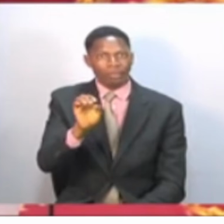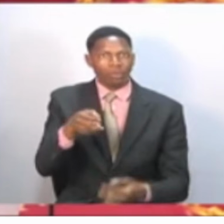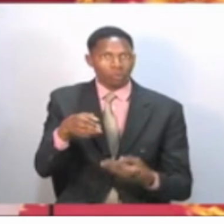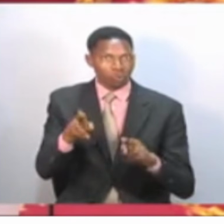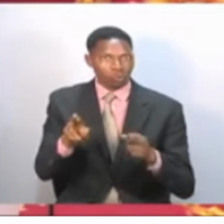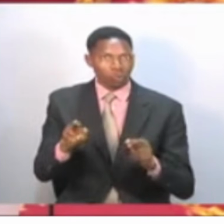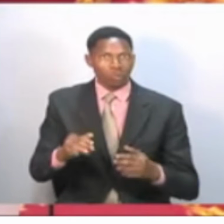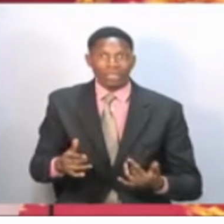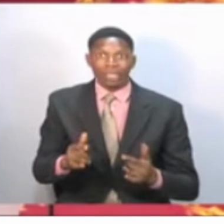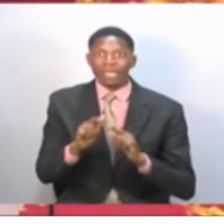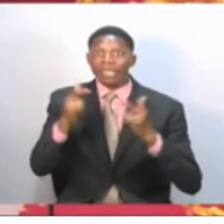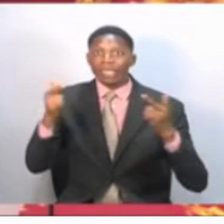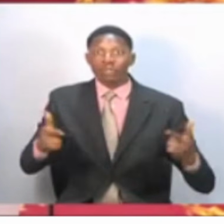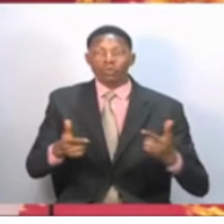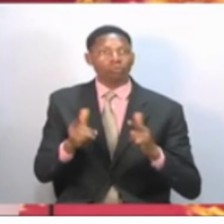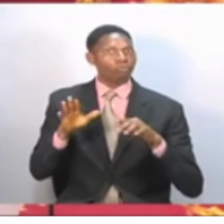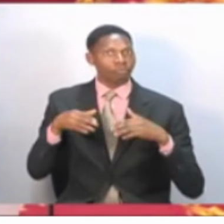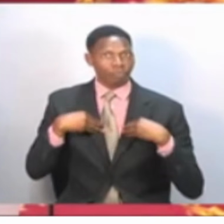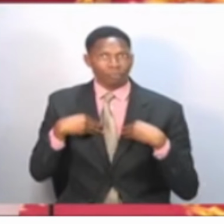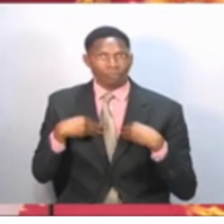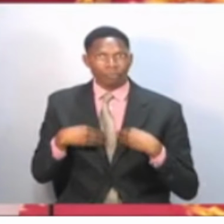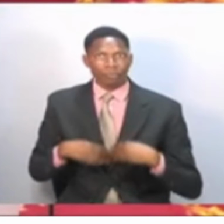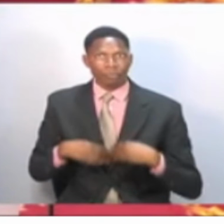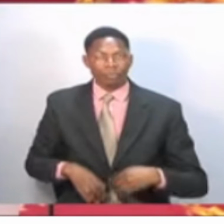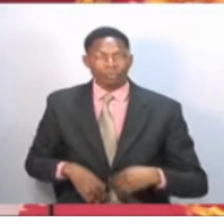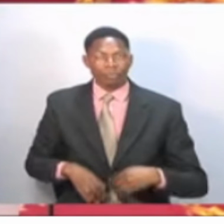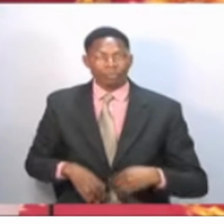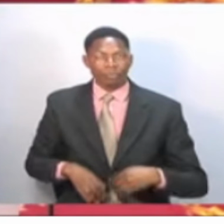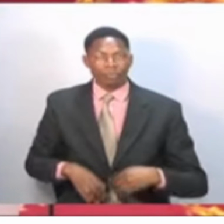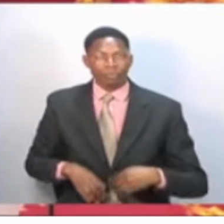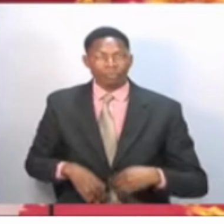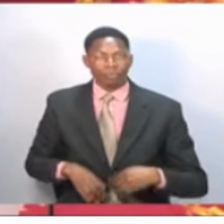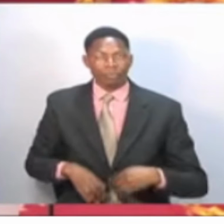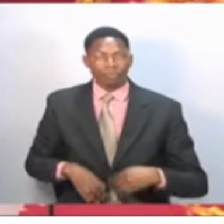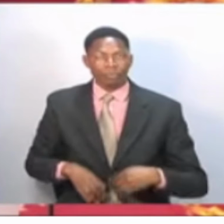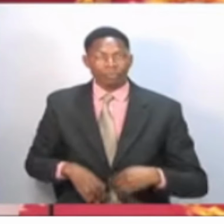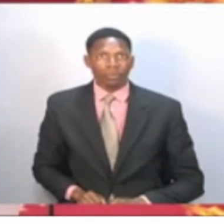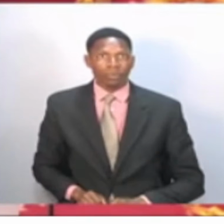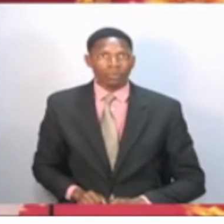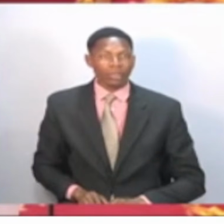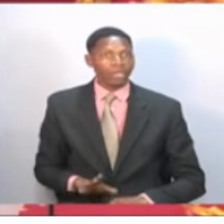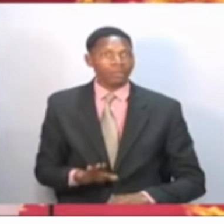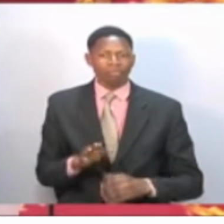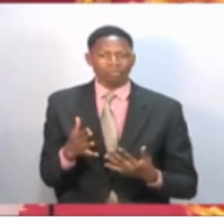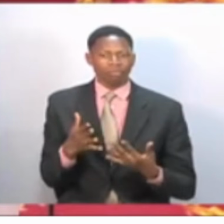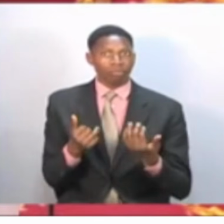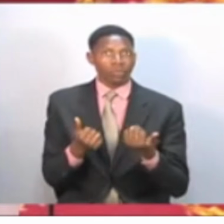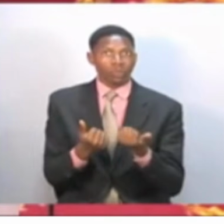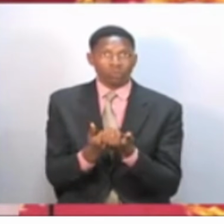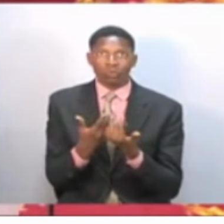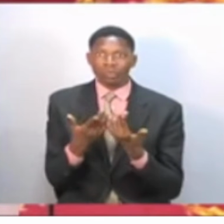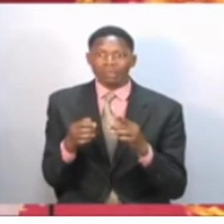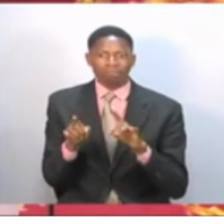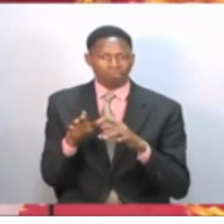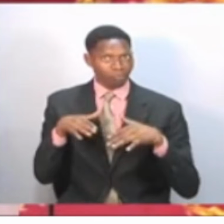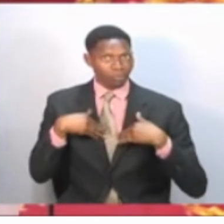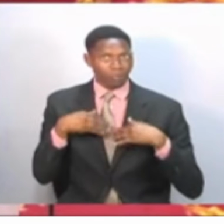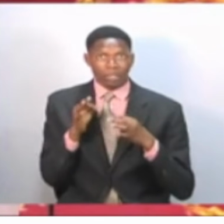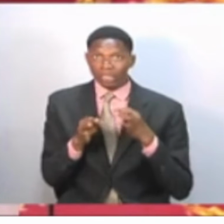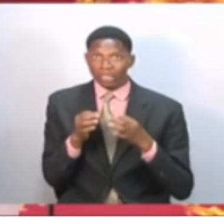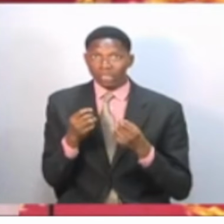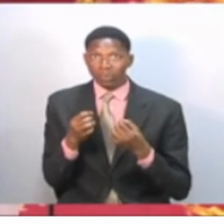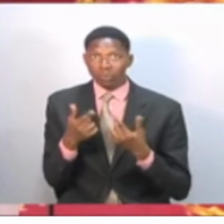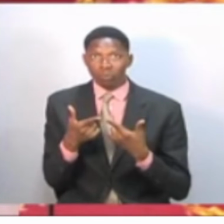globally acceptable that sole sourcing even is acceptable if